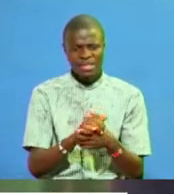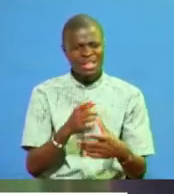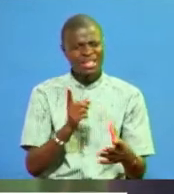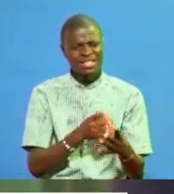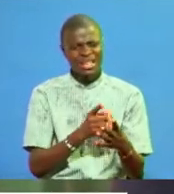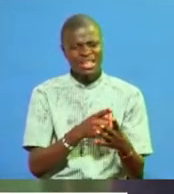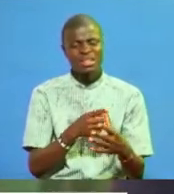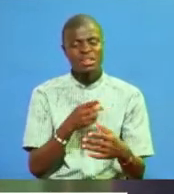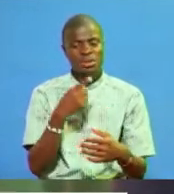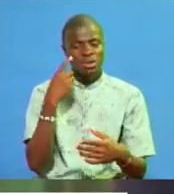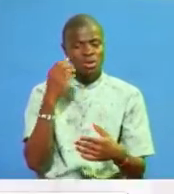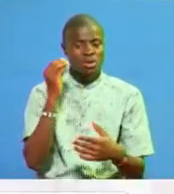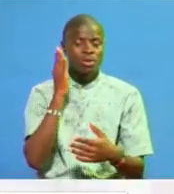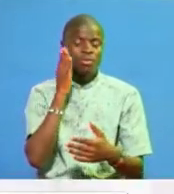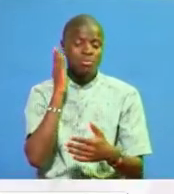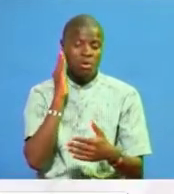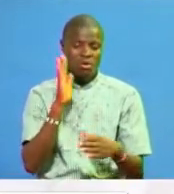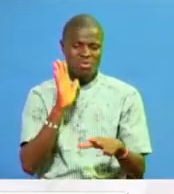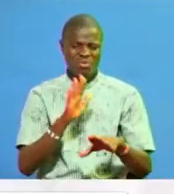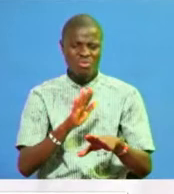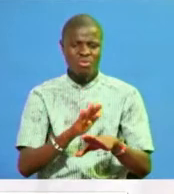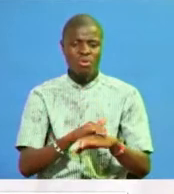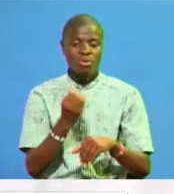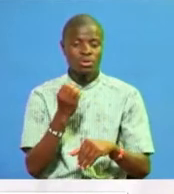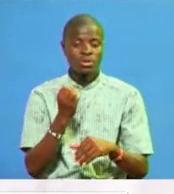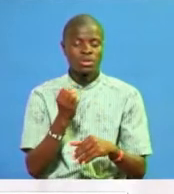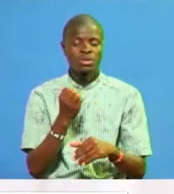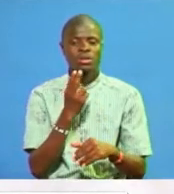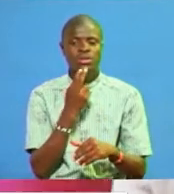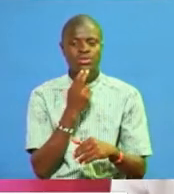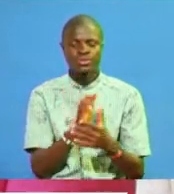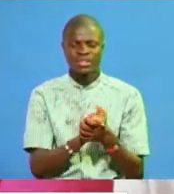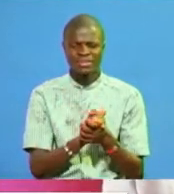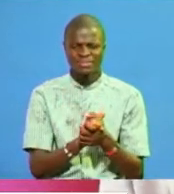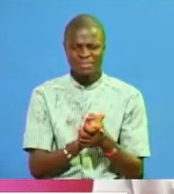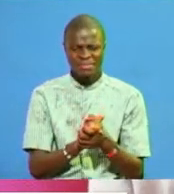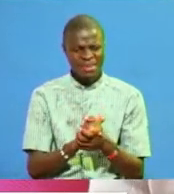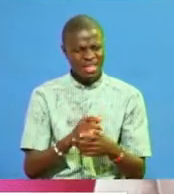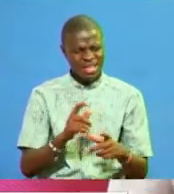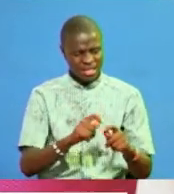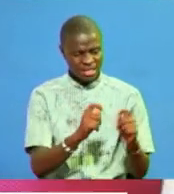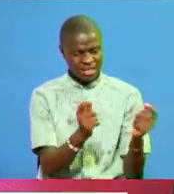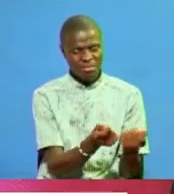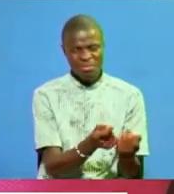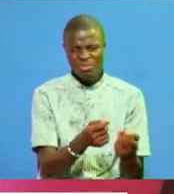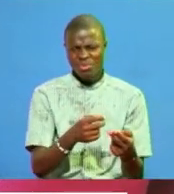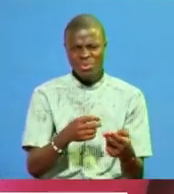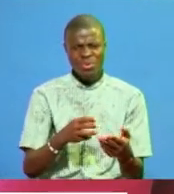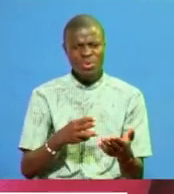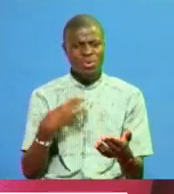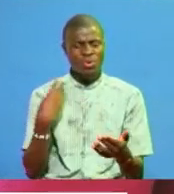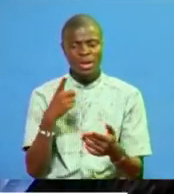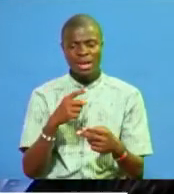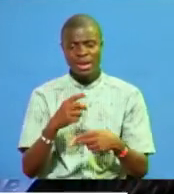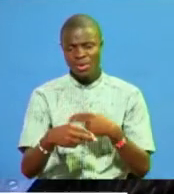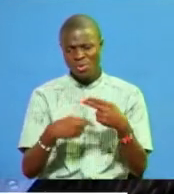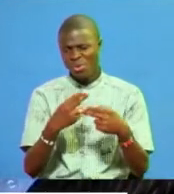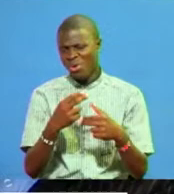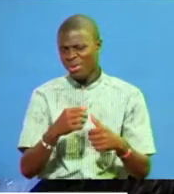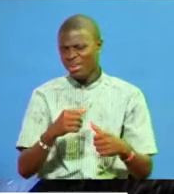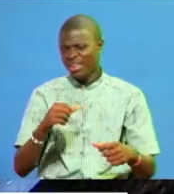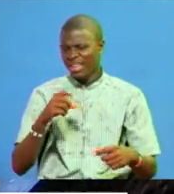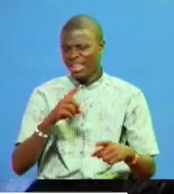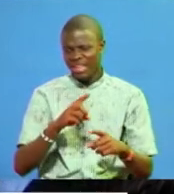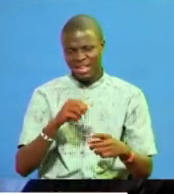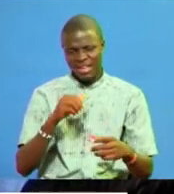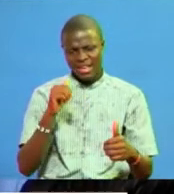team, according to the president, will be deployed in all bandit-prone areas and will have two duties: to flush out bandits